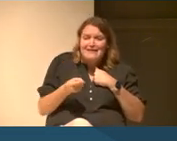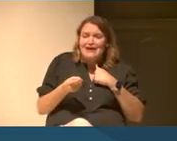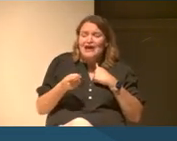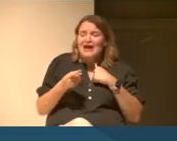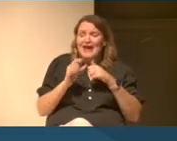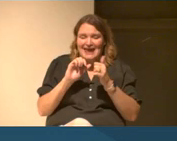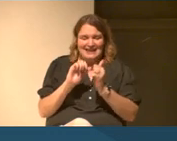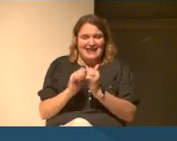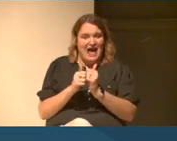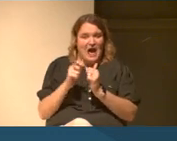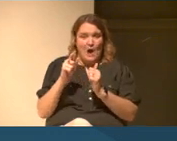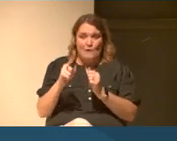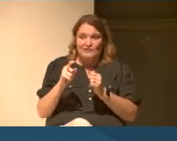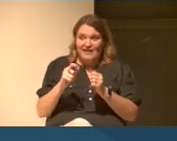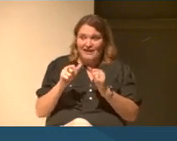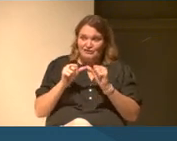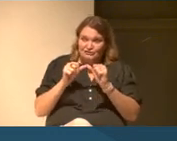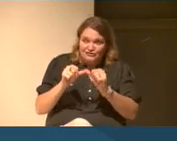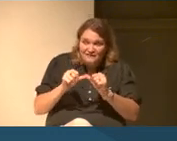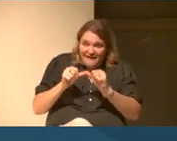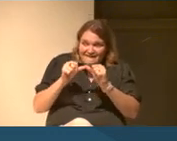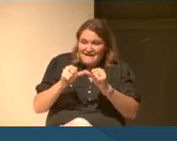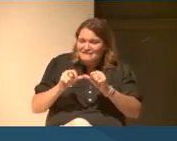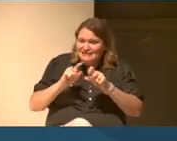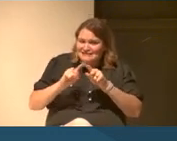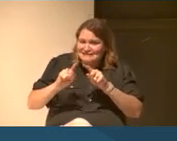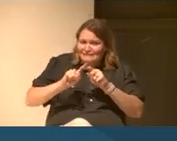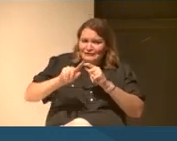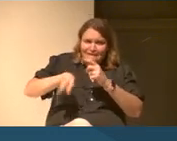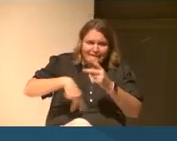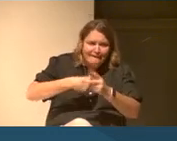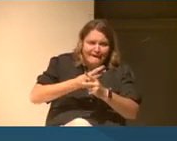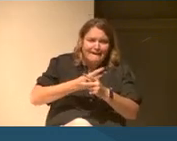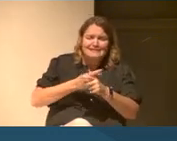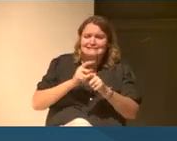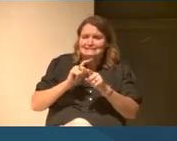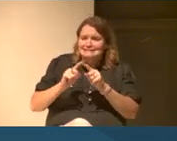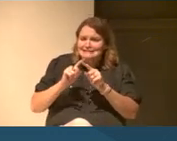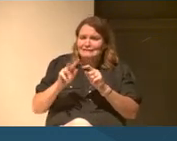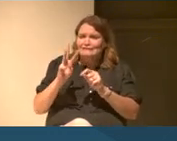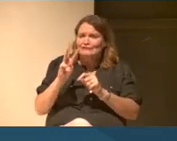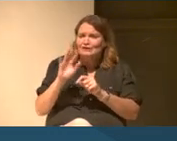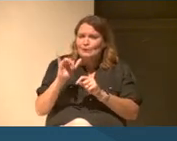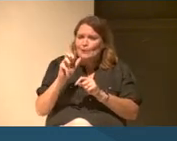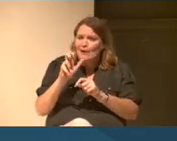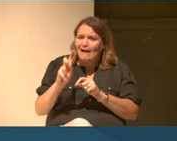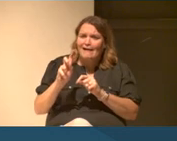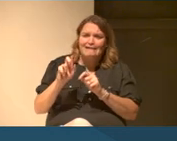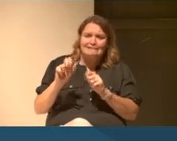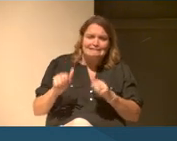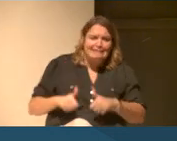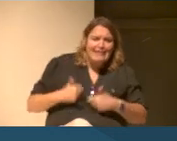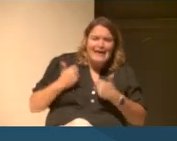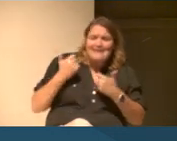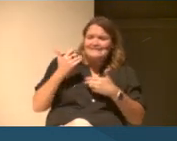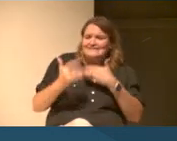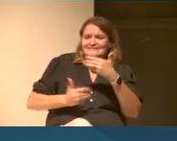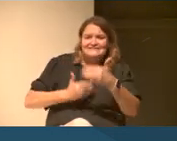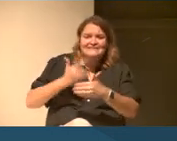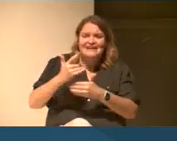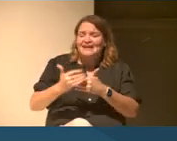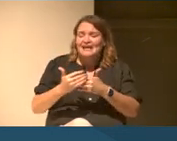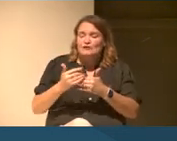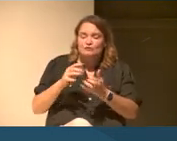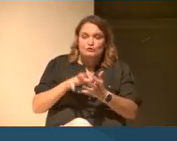they make a living. There's so many different kinds, so many different wild lifestyles. It's just, and there's so much